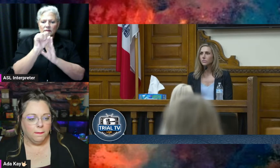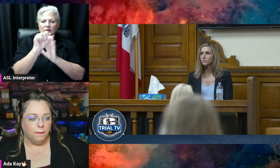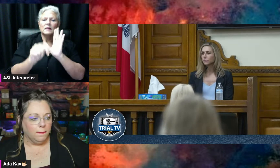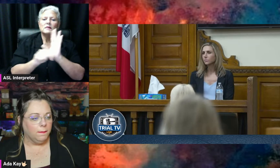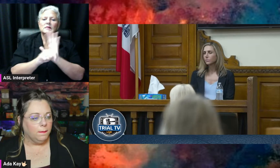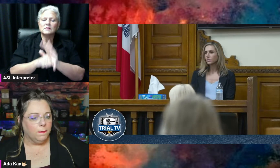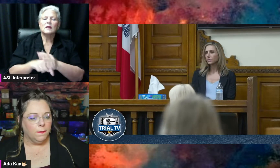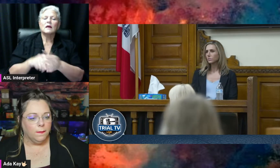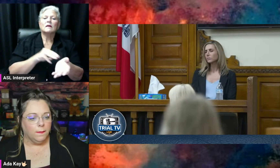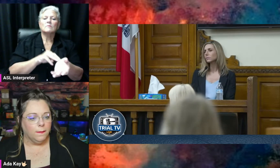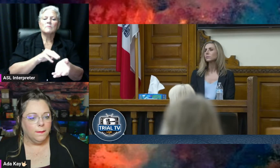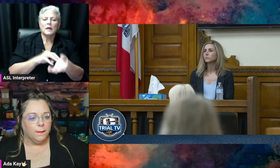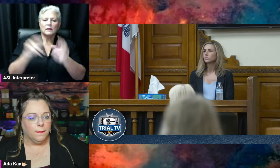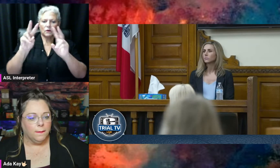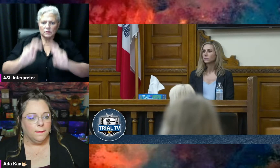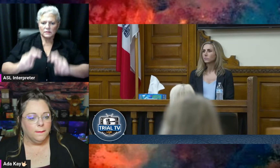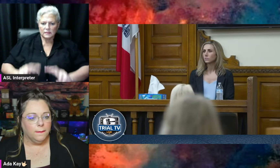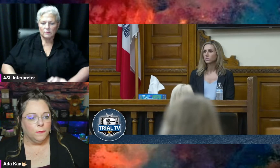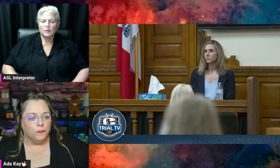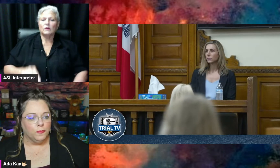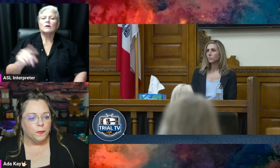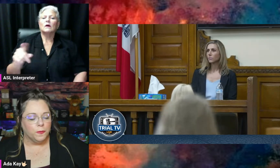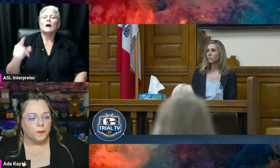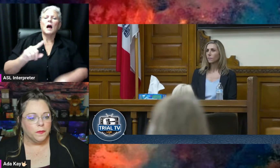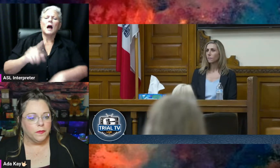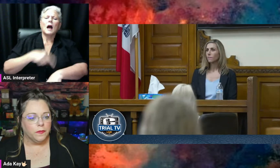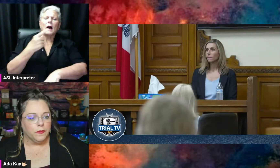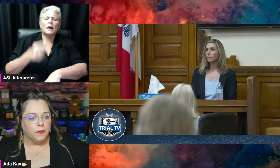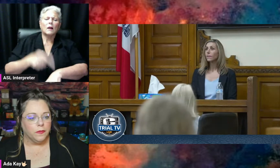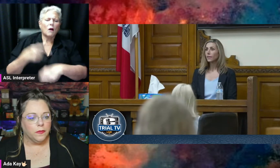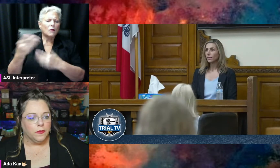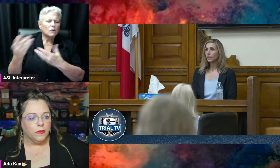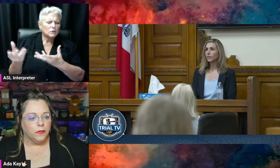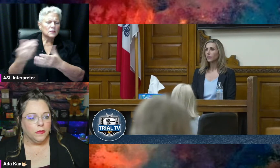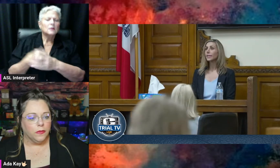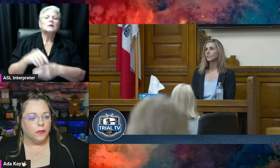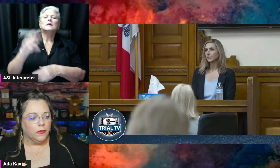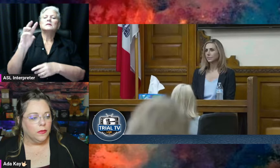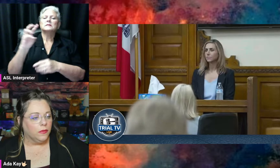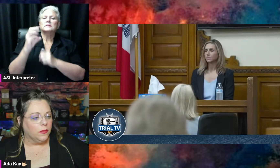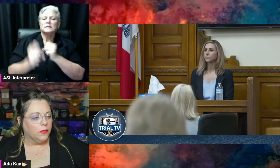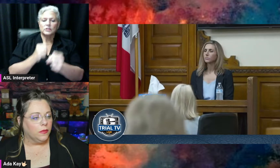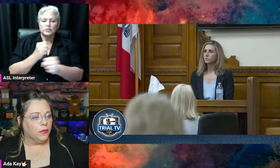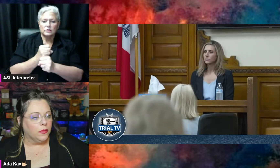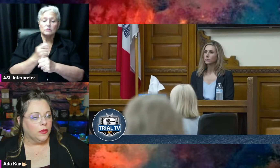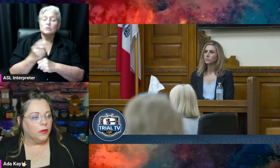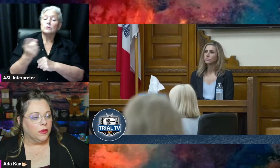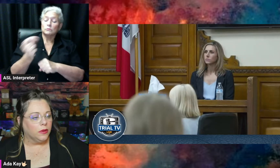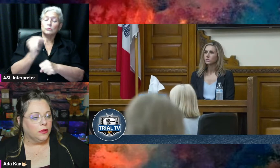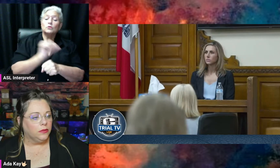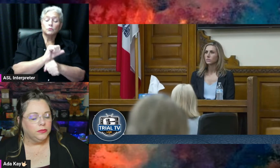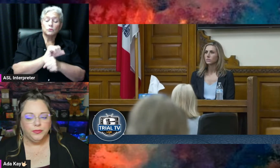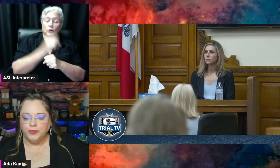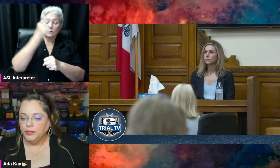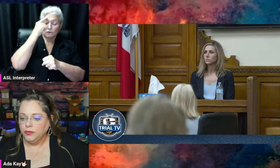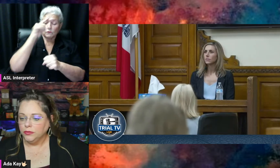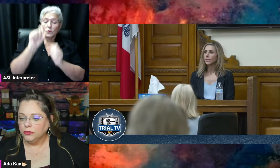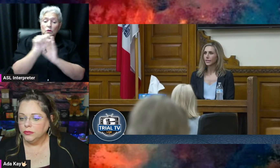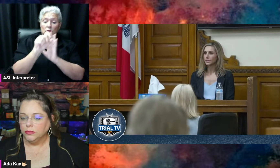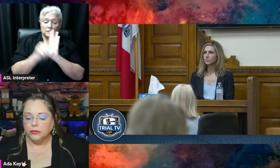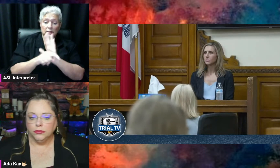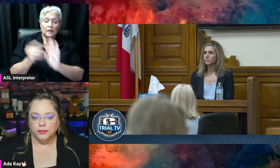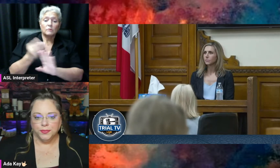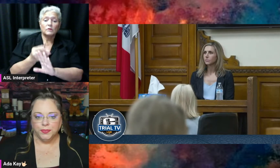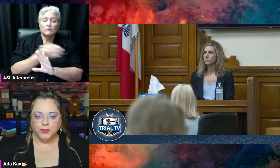6 years. You're currently employed there, I presume, at the state? Yes. And you've been there for 6